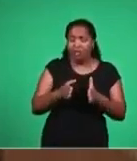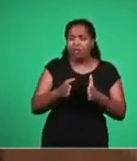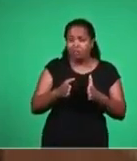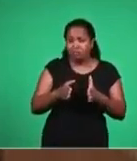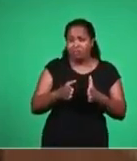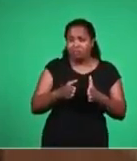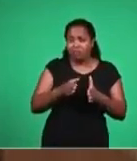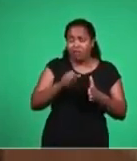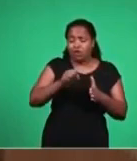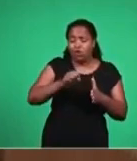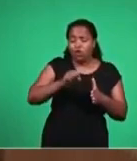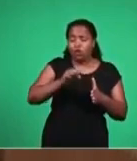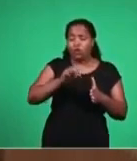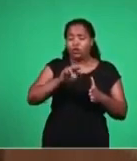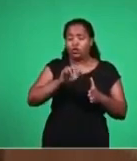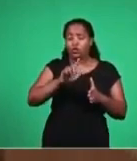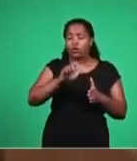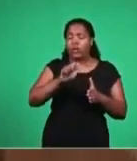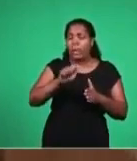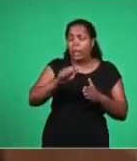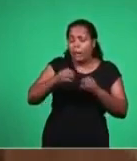The church that is there.